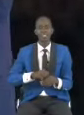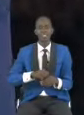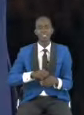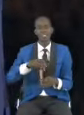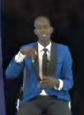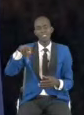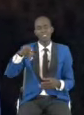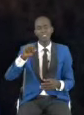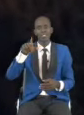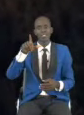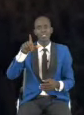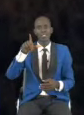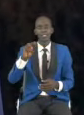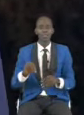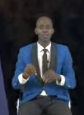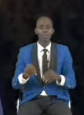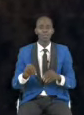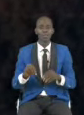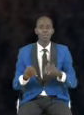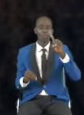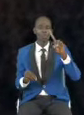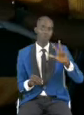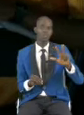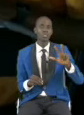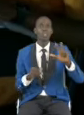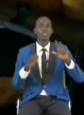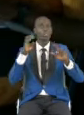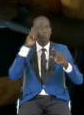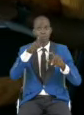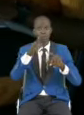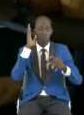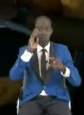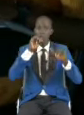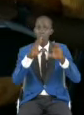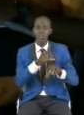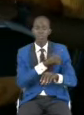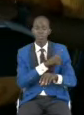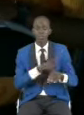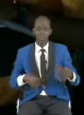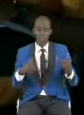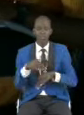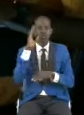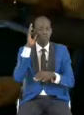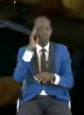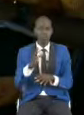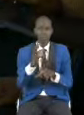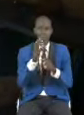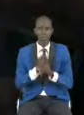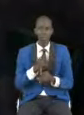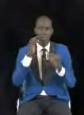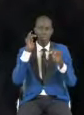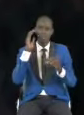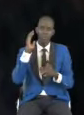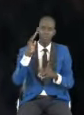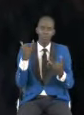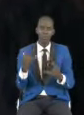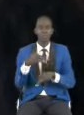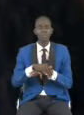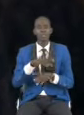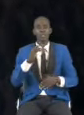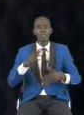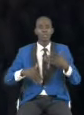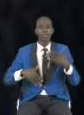Psalm 103. You will bless the Lord tonight. You will give testimony tonight. The joy of the Lord